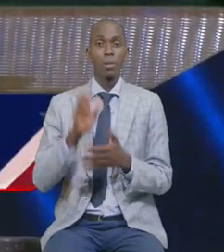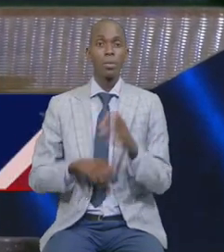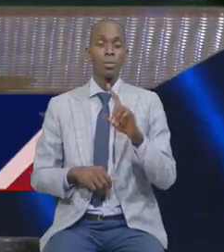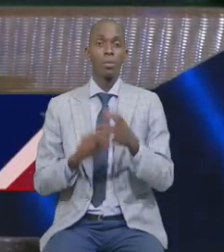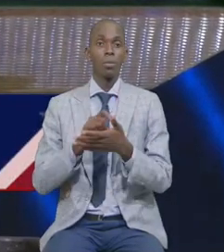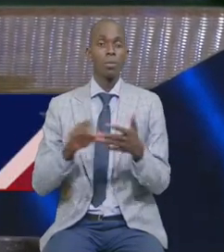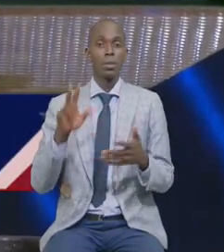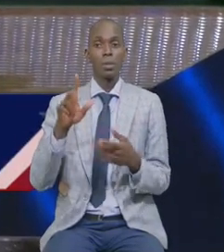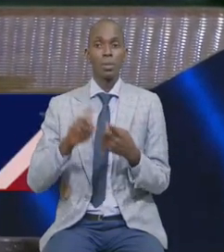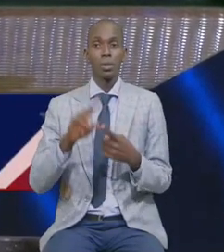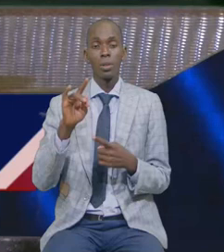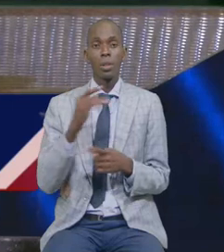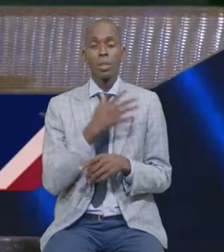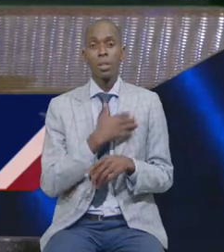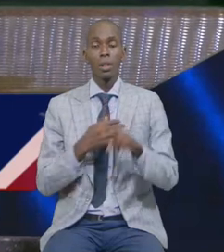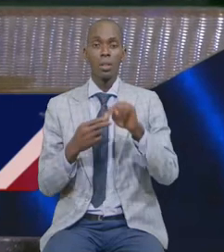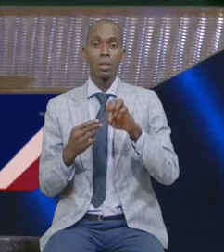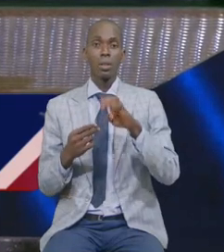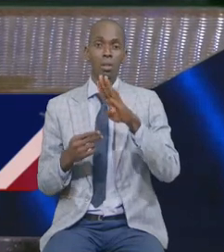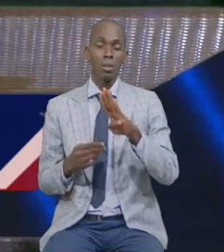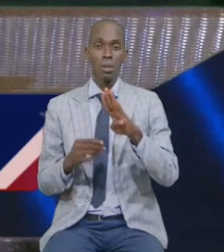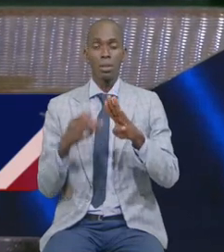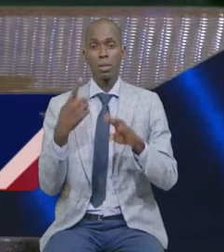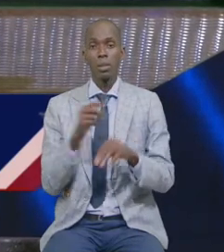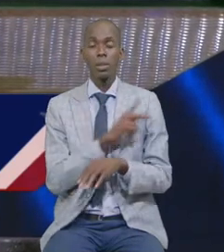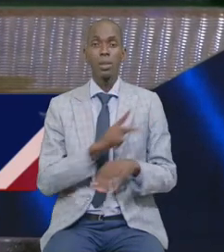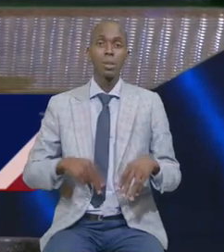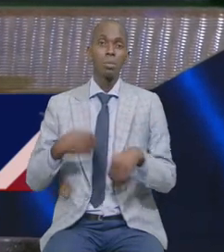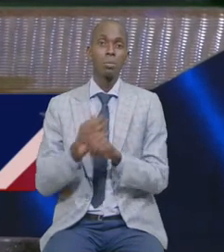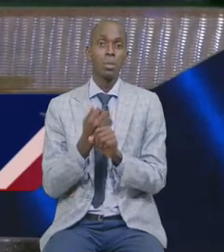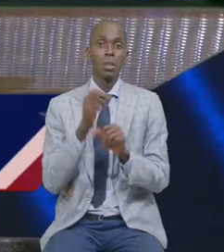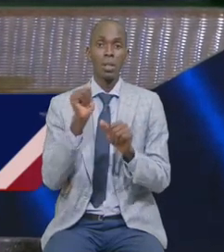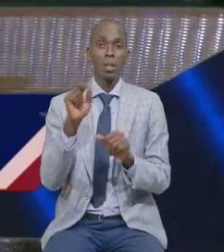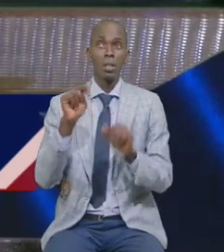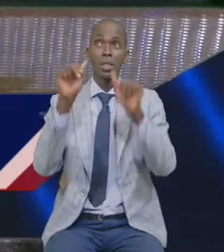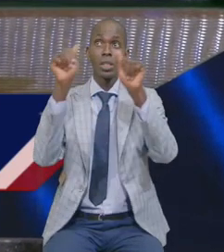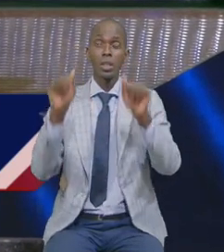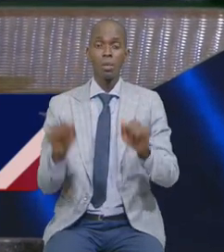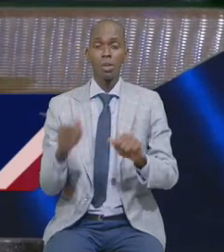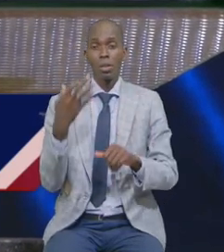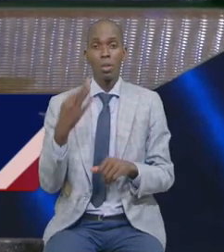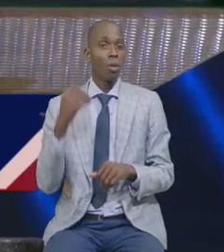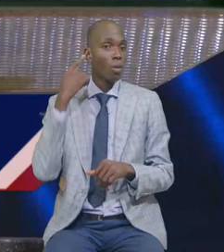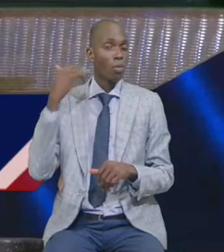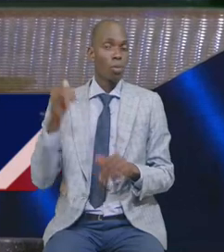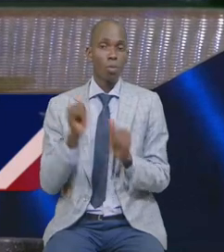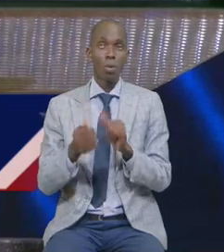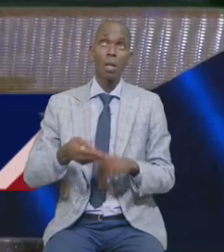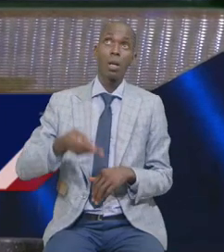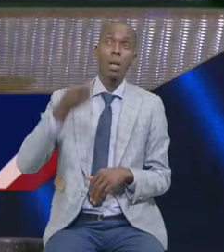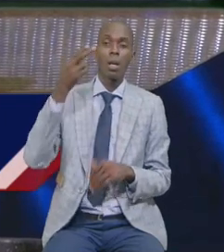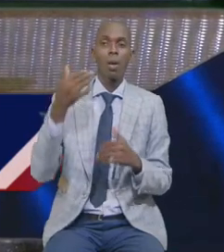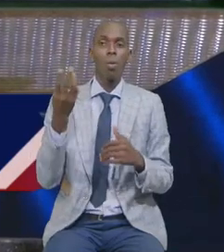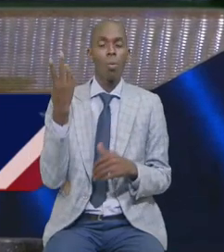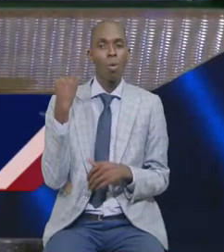1. Nebuchadnezzar the king made an image of gold, whose height